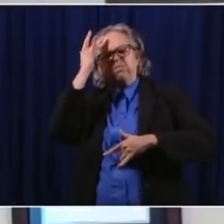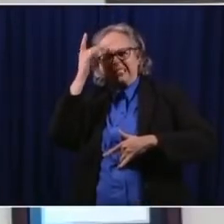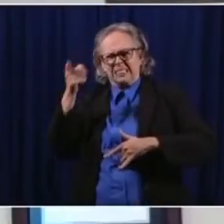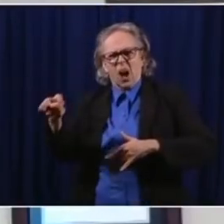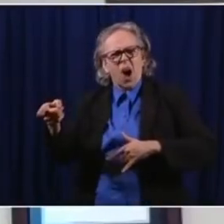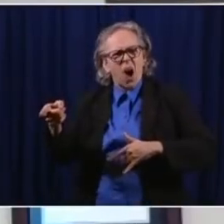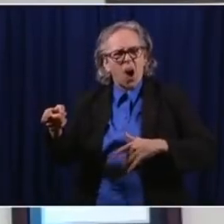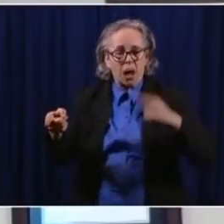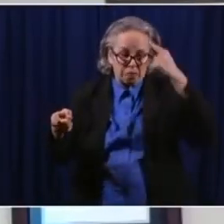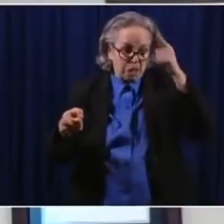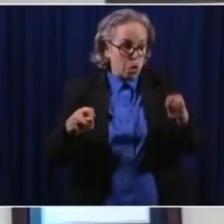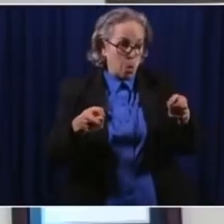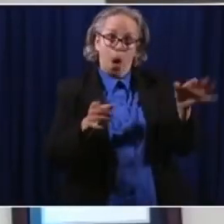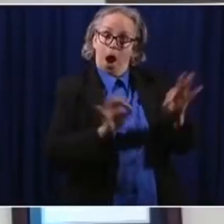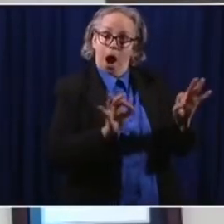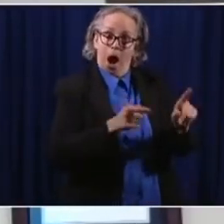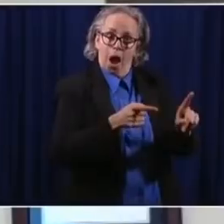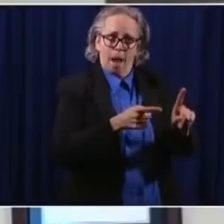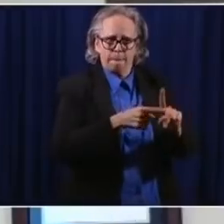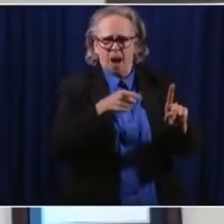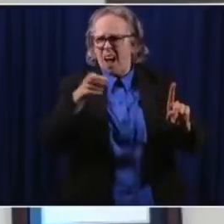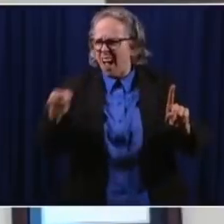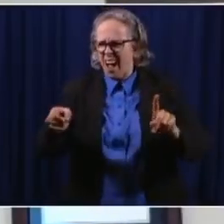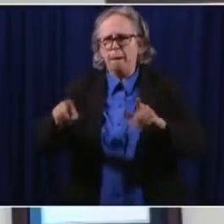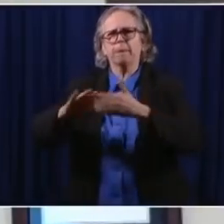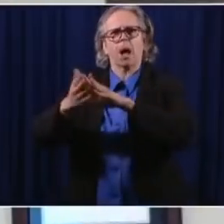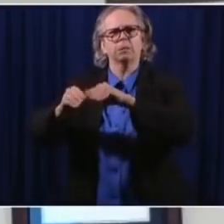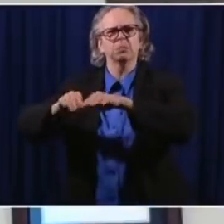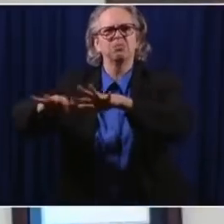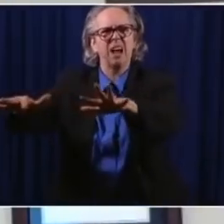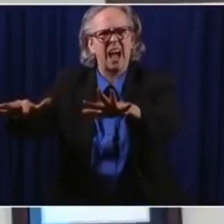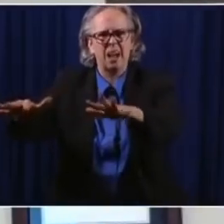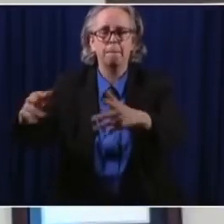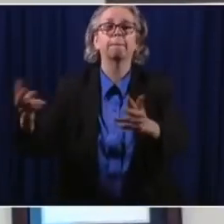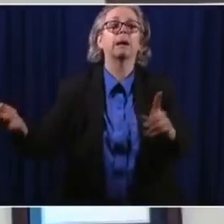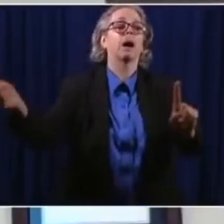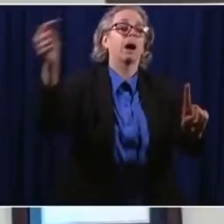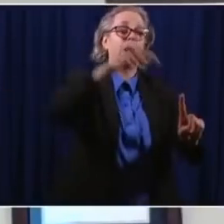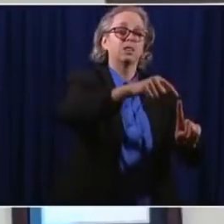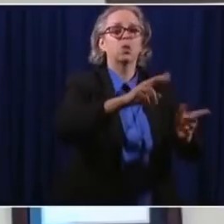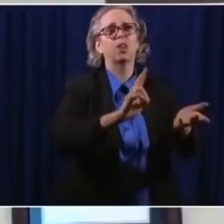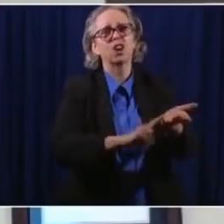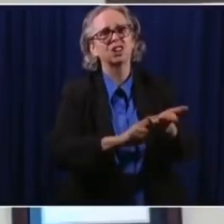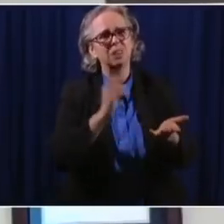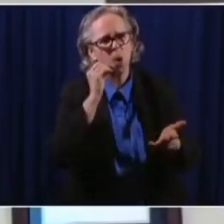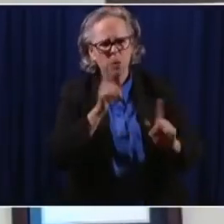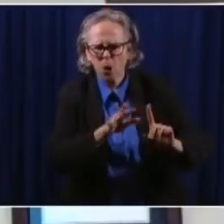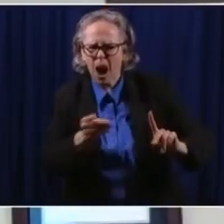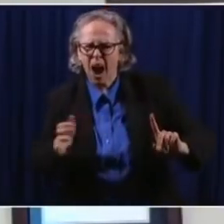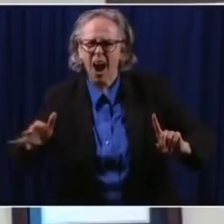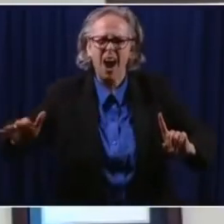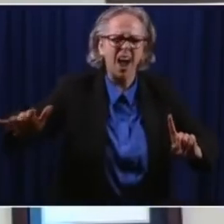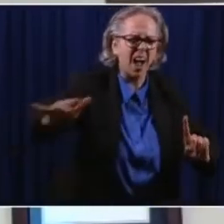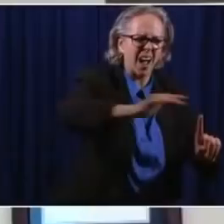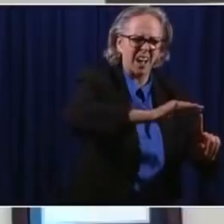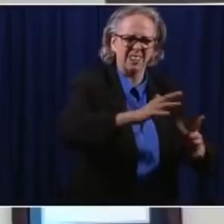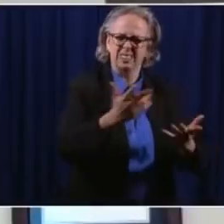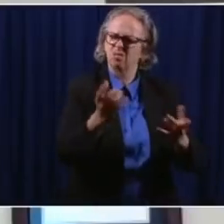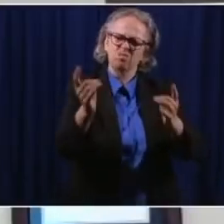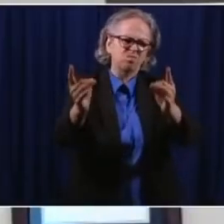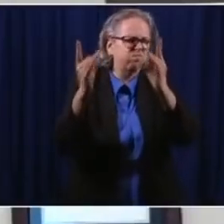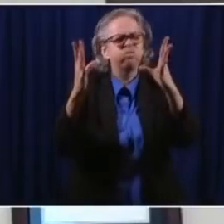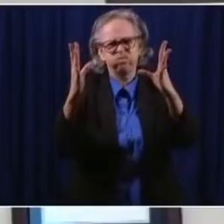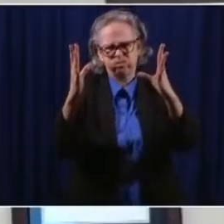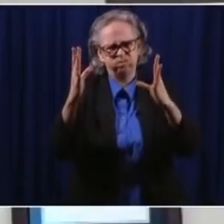community and then finding its way into his nursing home, they've actually had some rather tragic outcomes from that in his county.